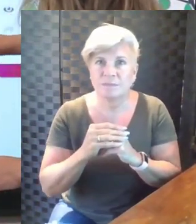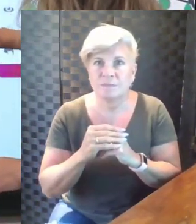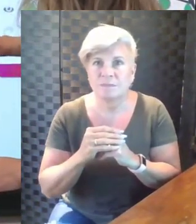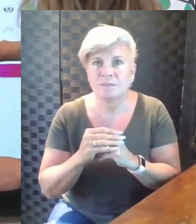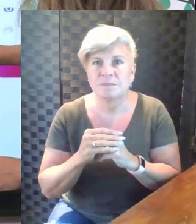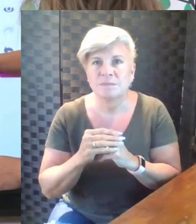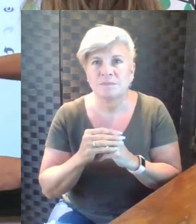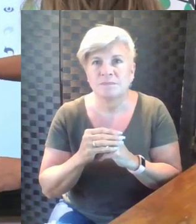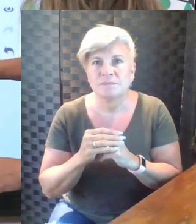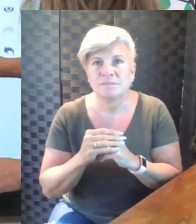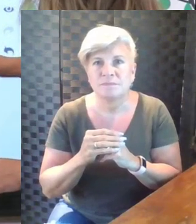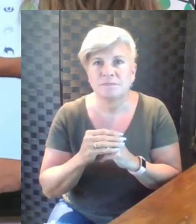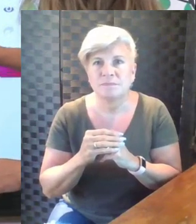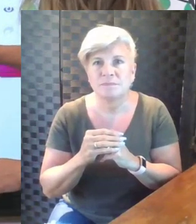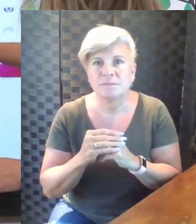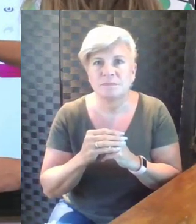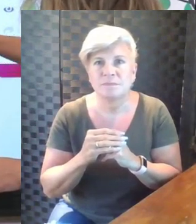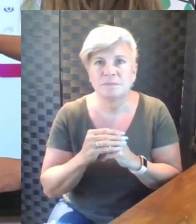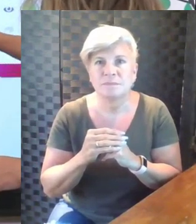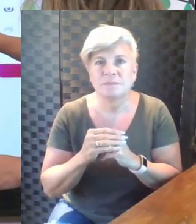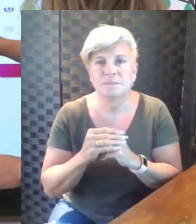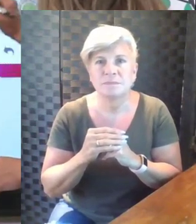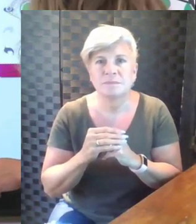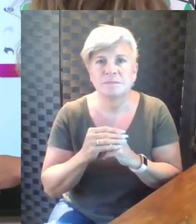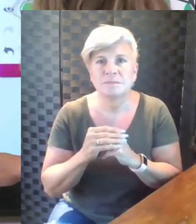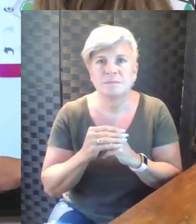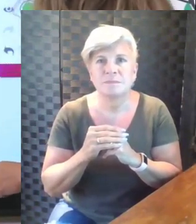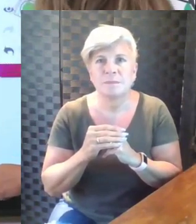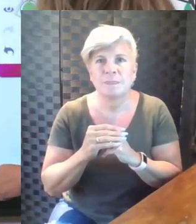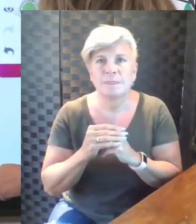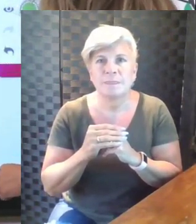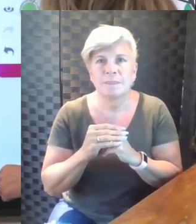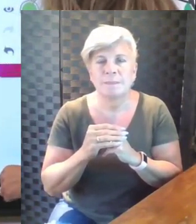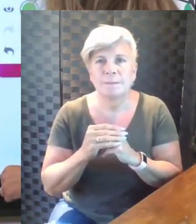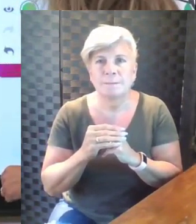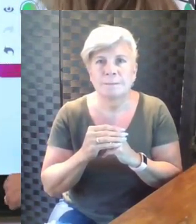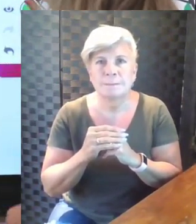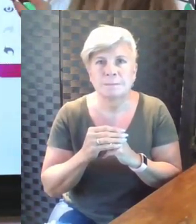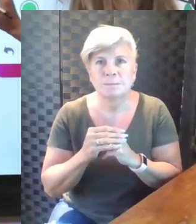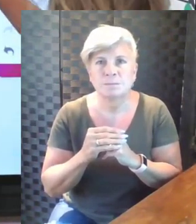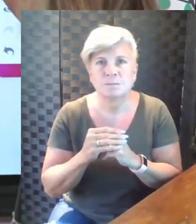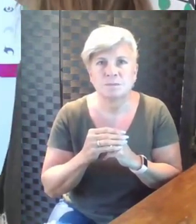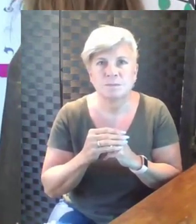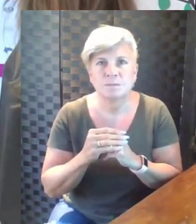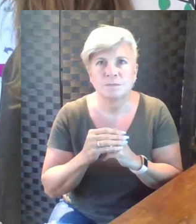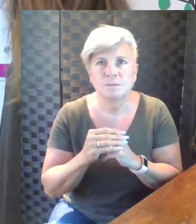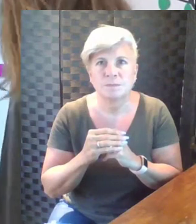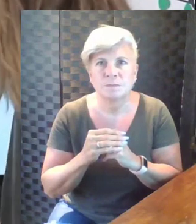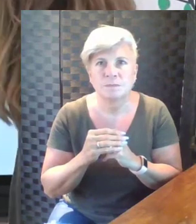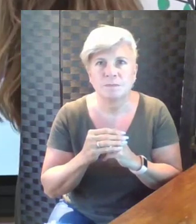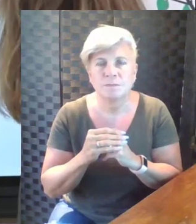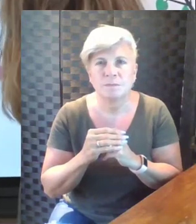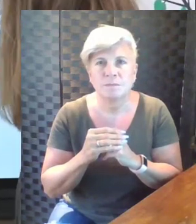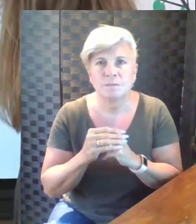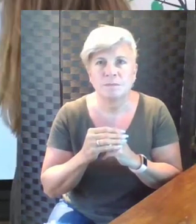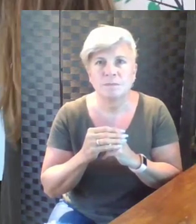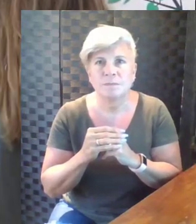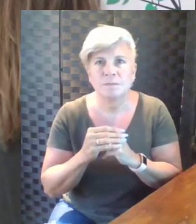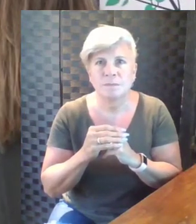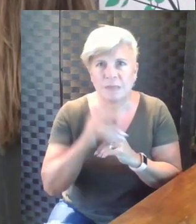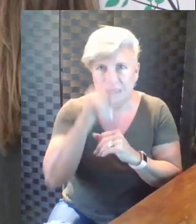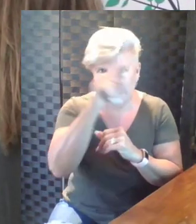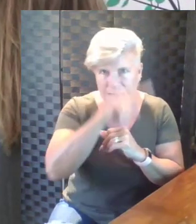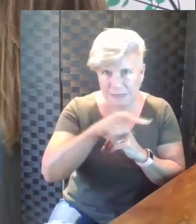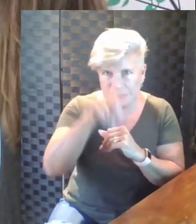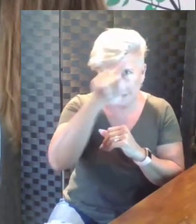confusing. Maybe. Boop. And go back here. This one,